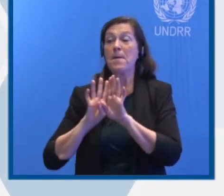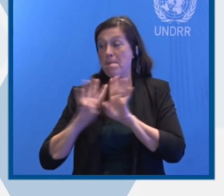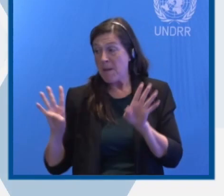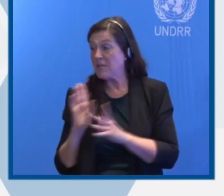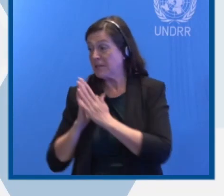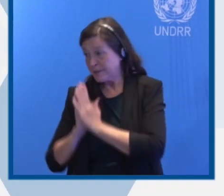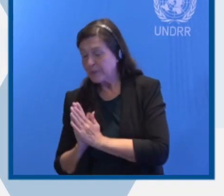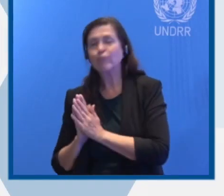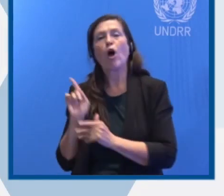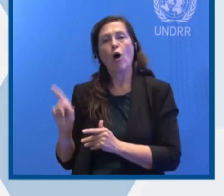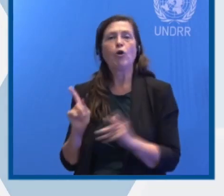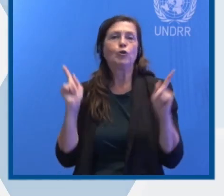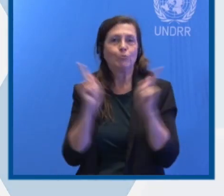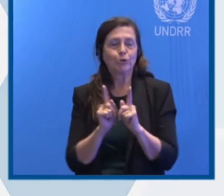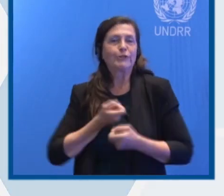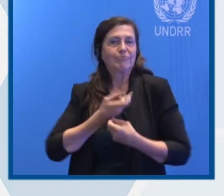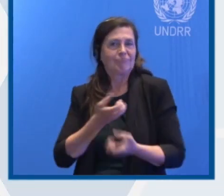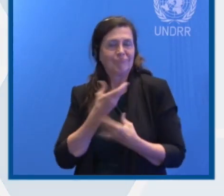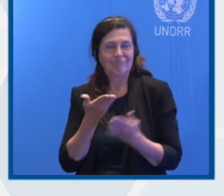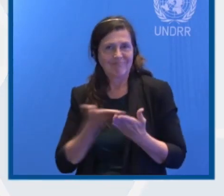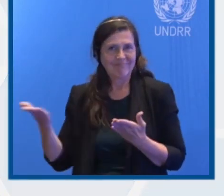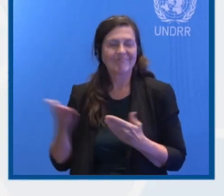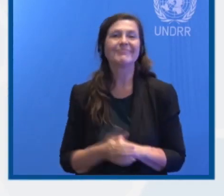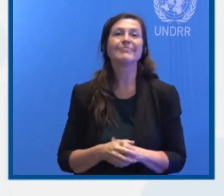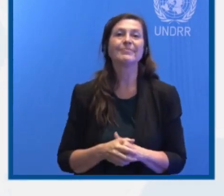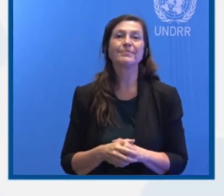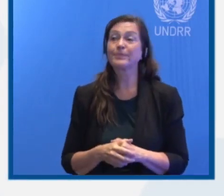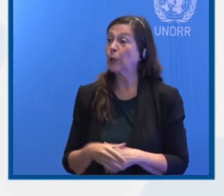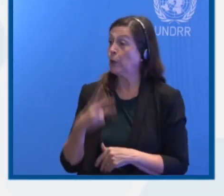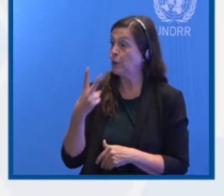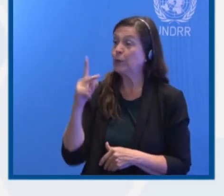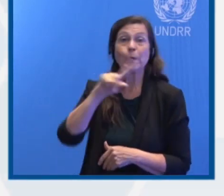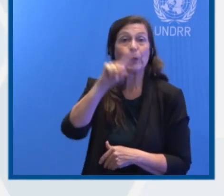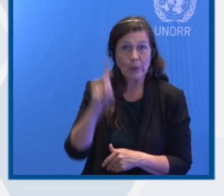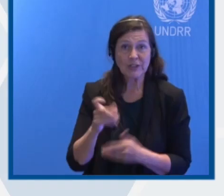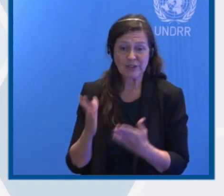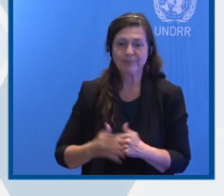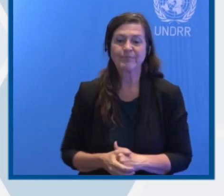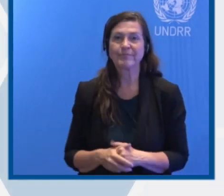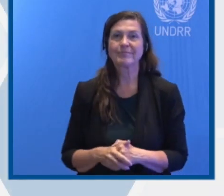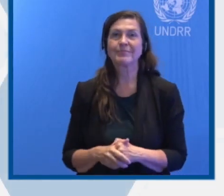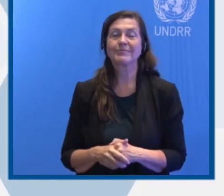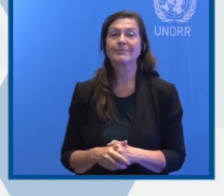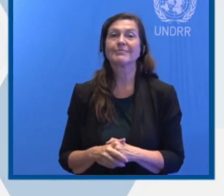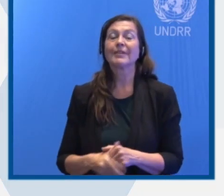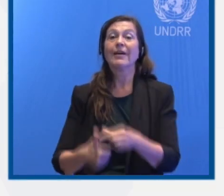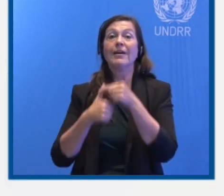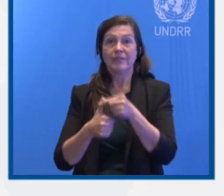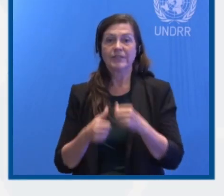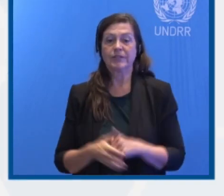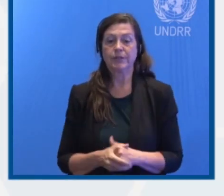a brief intervention of 3 to 4 minutes. So the 2 questions are as follows. Number 1,